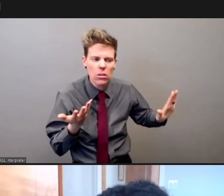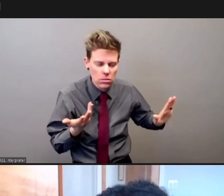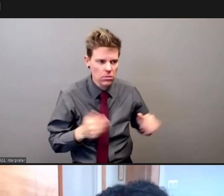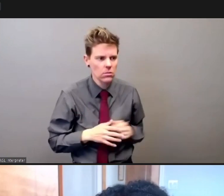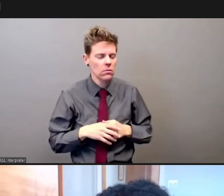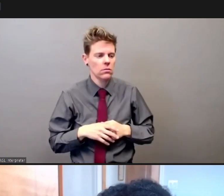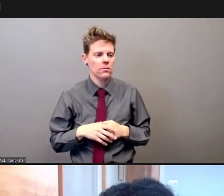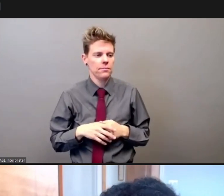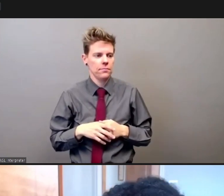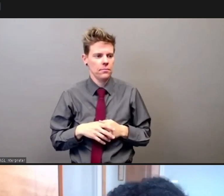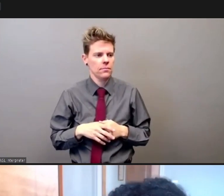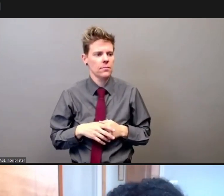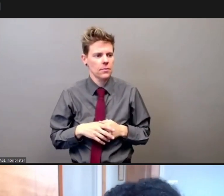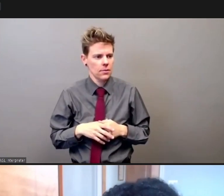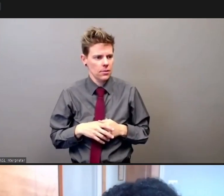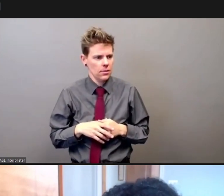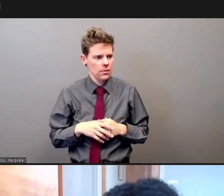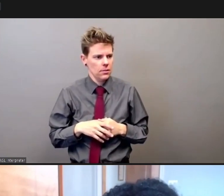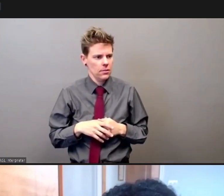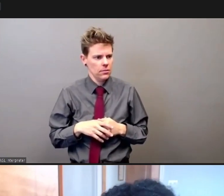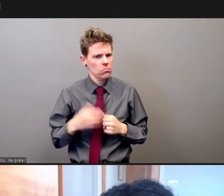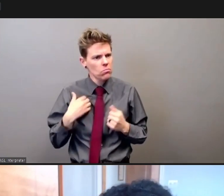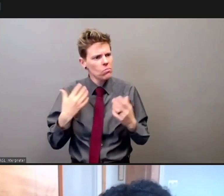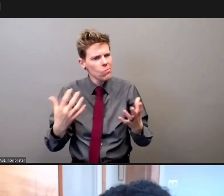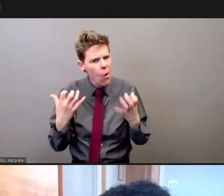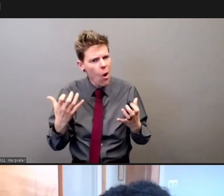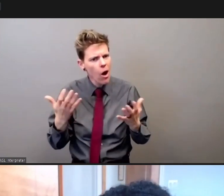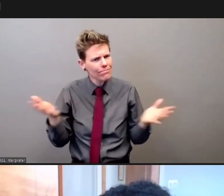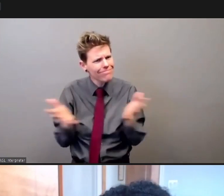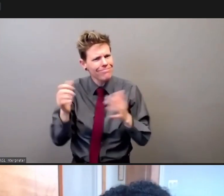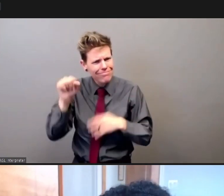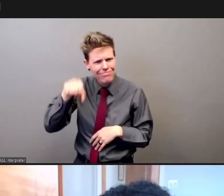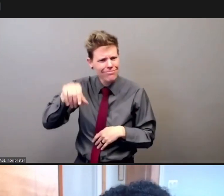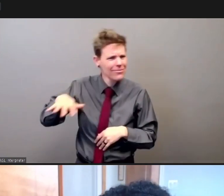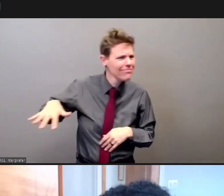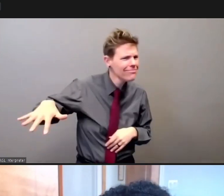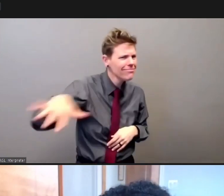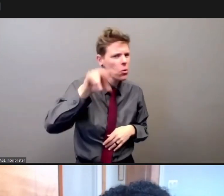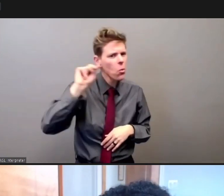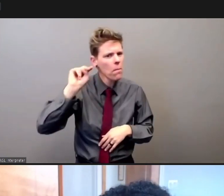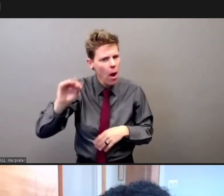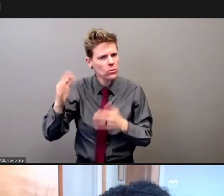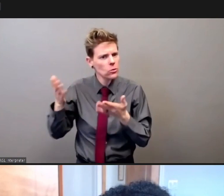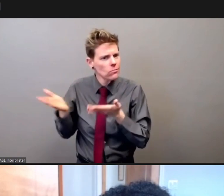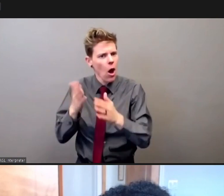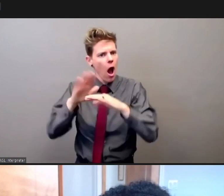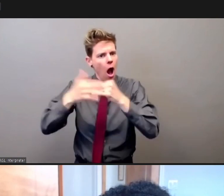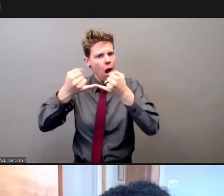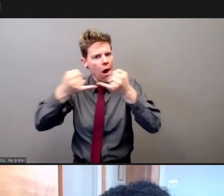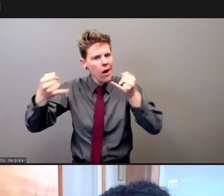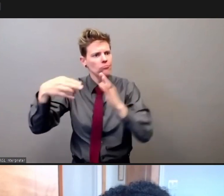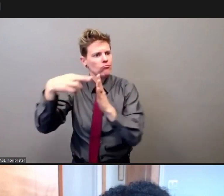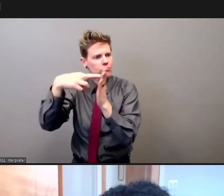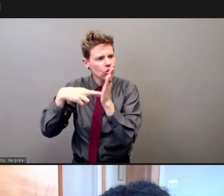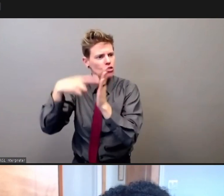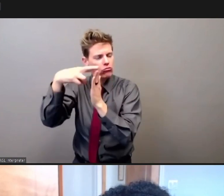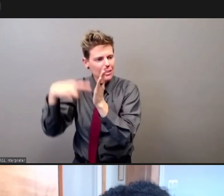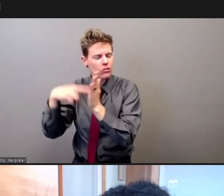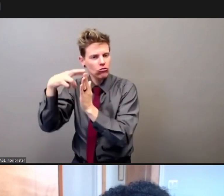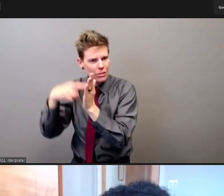Mexican residents to register on the portal, even if they're a tribal member who normally gets healthcare through IHS? And again, thank you so